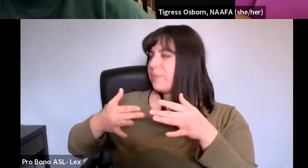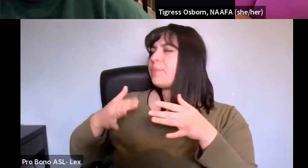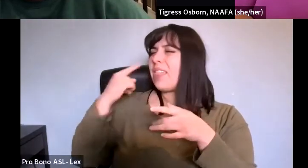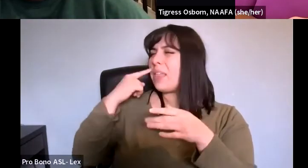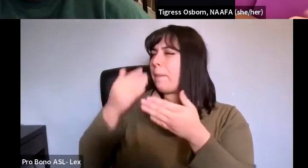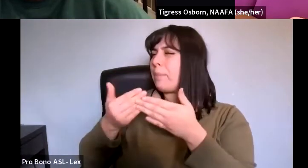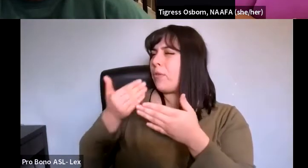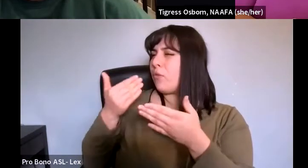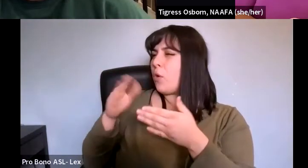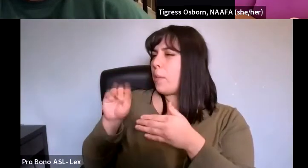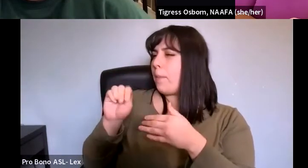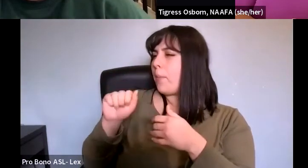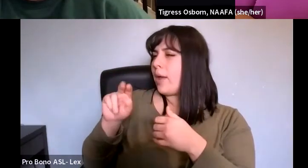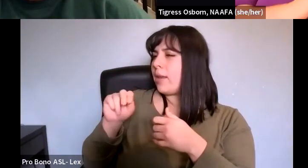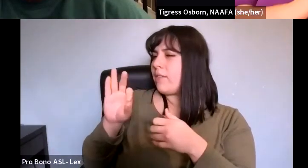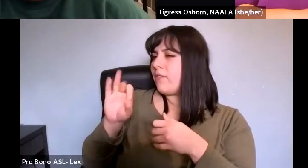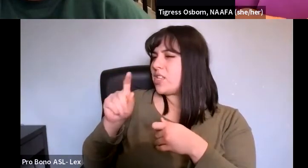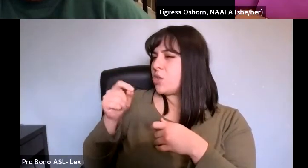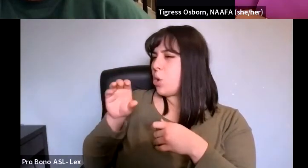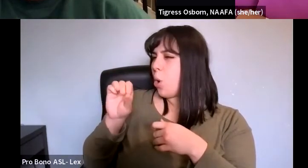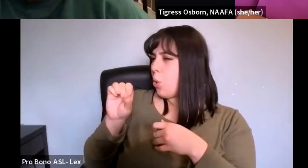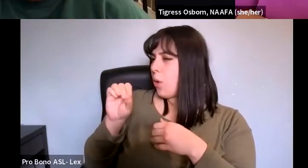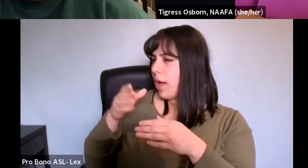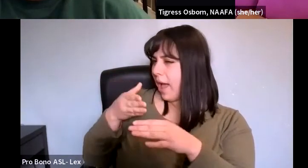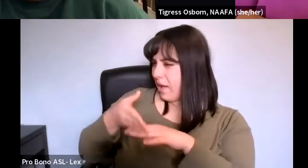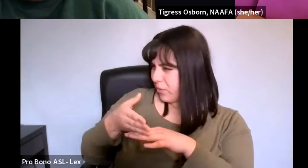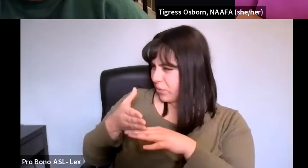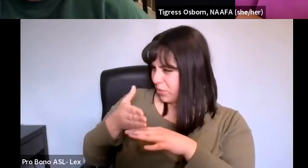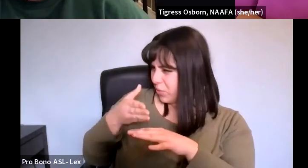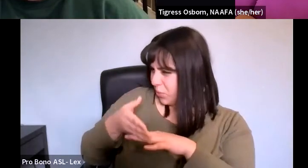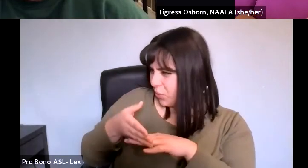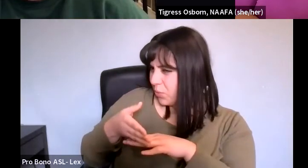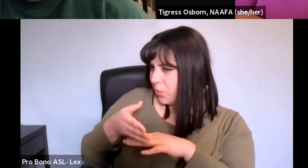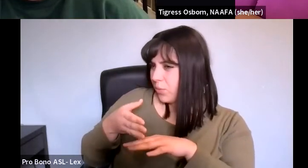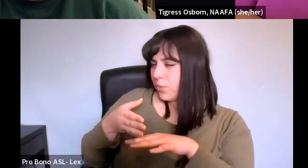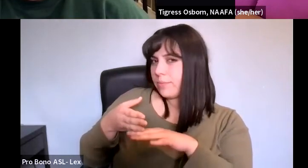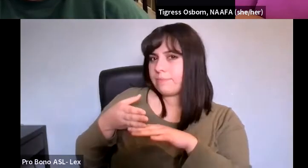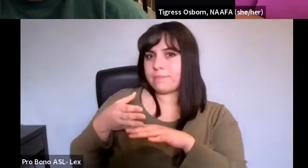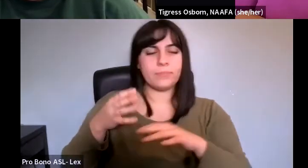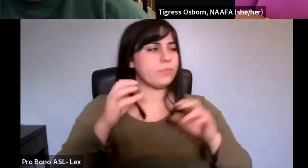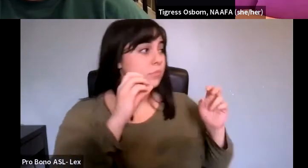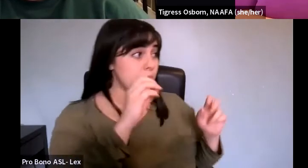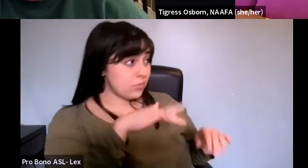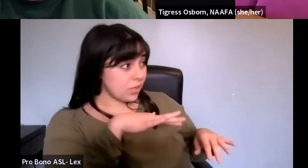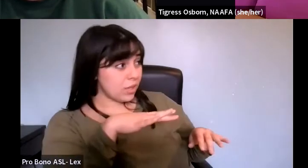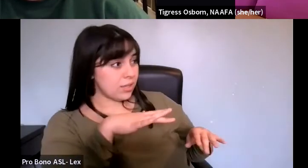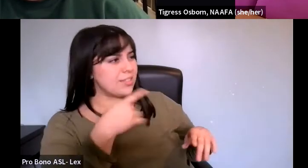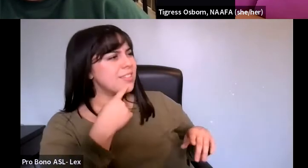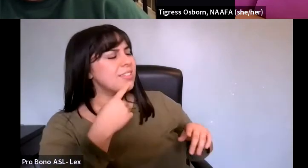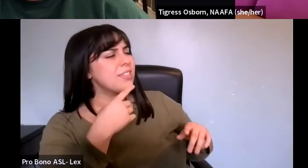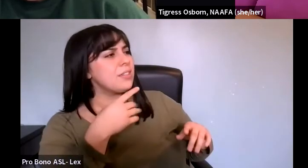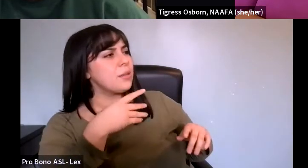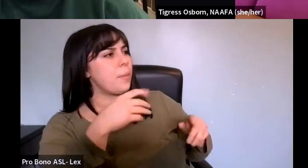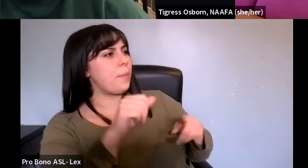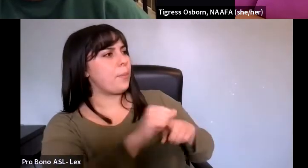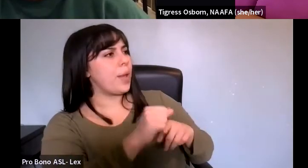I think it's before the manifesto. Okay. The sort of afterword. Is it starts with practice self-care?